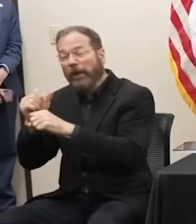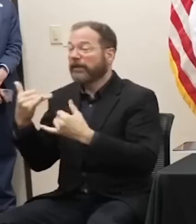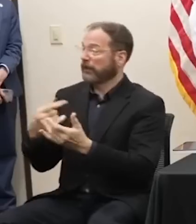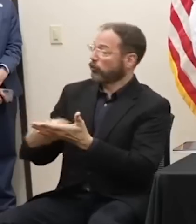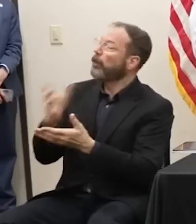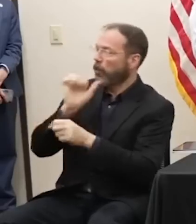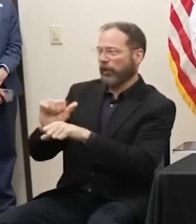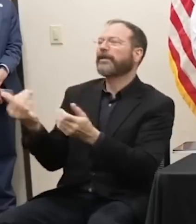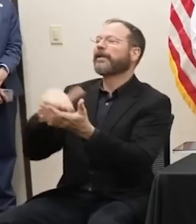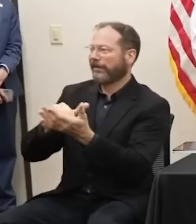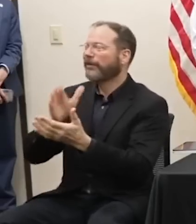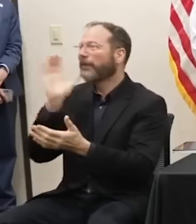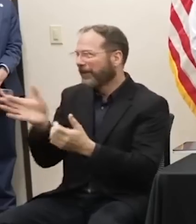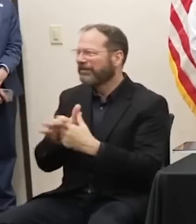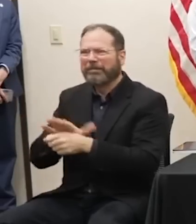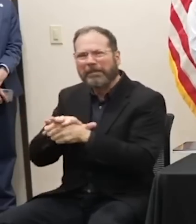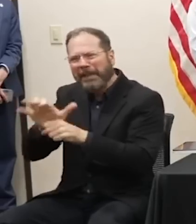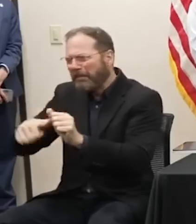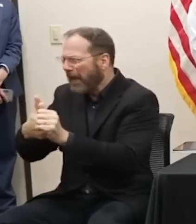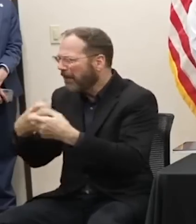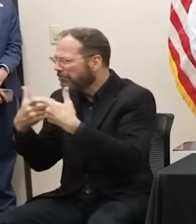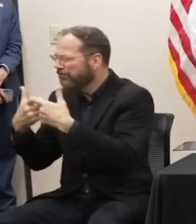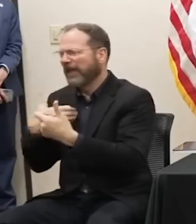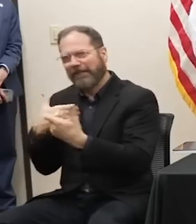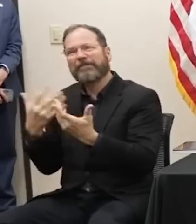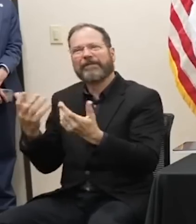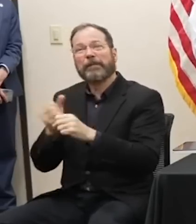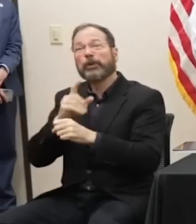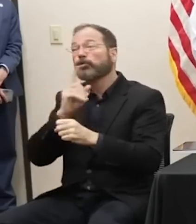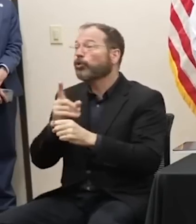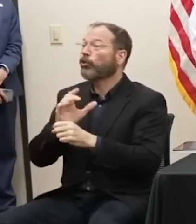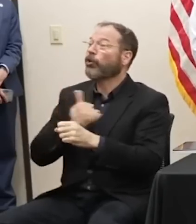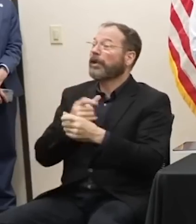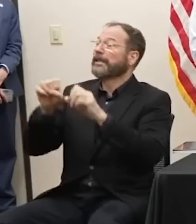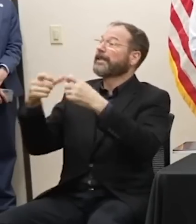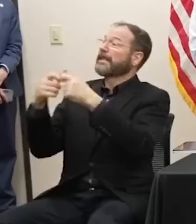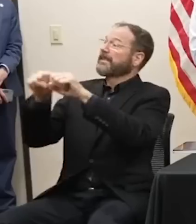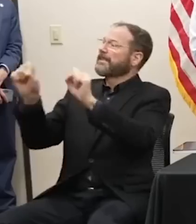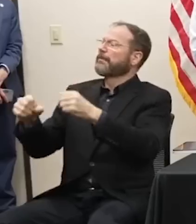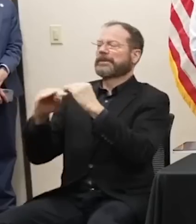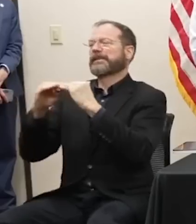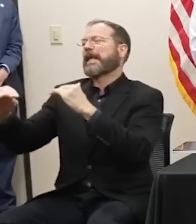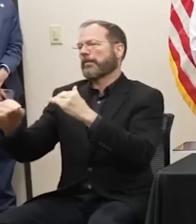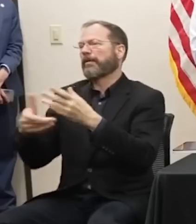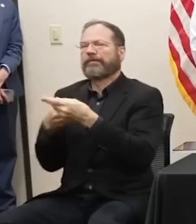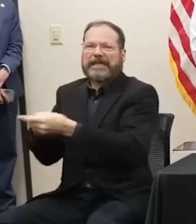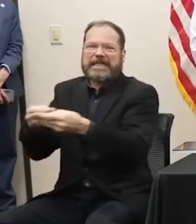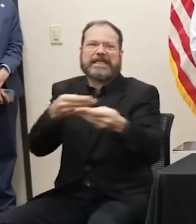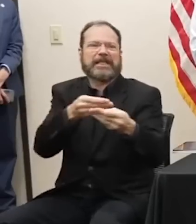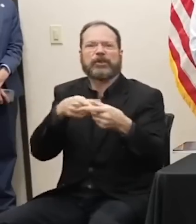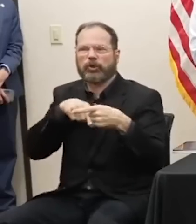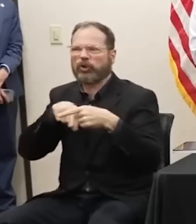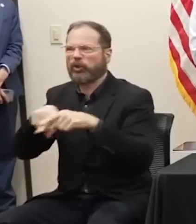week. We have plenty of reserves to make sure that the ERCOT grid is stable and powered throughout this